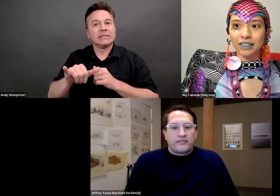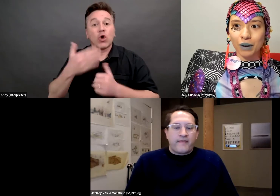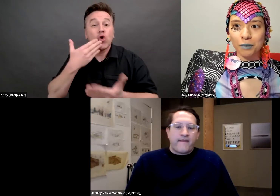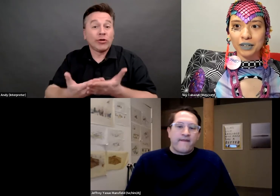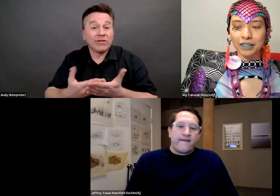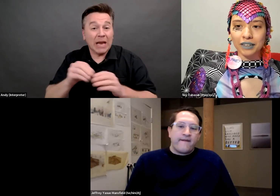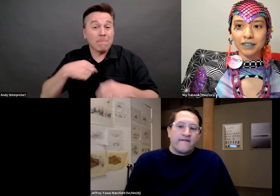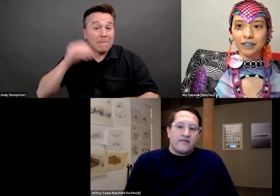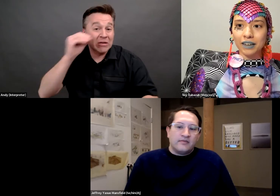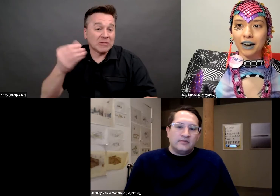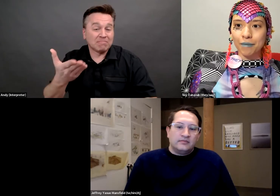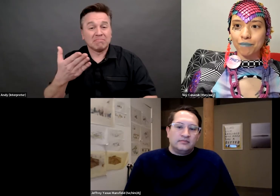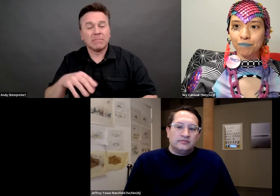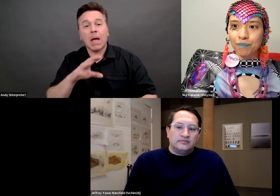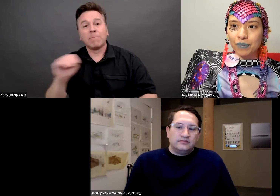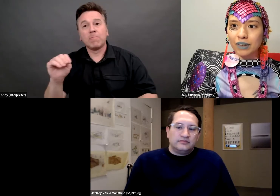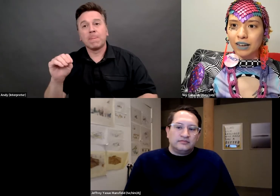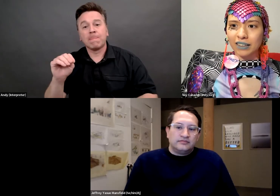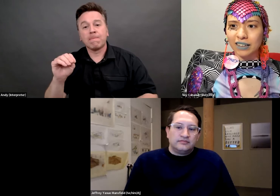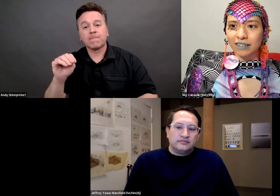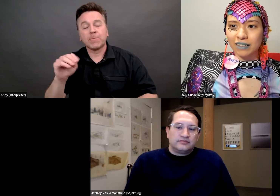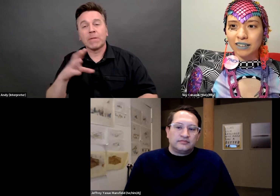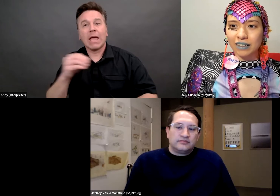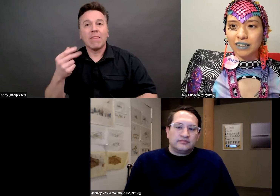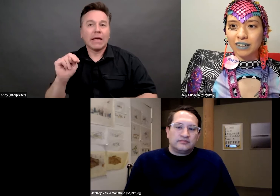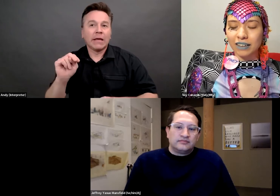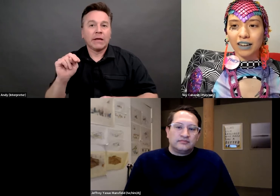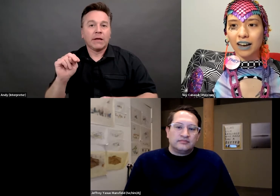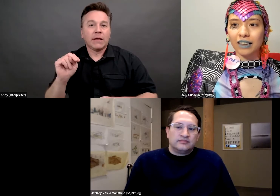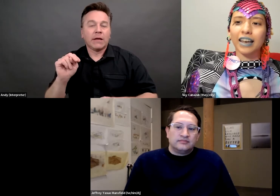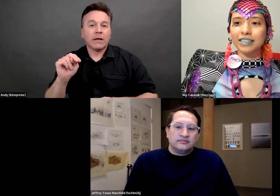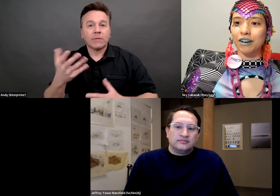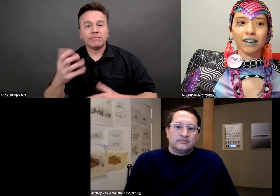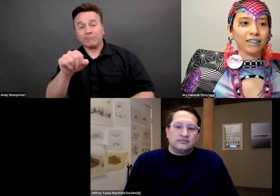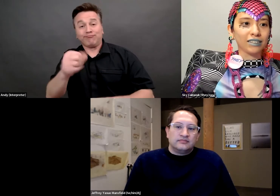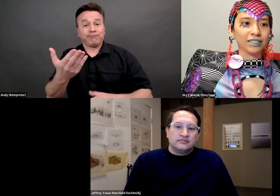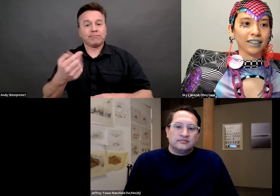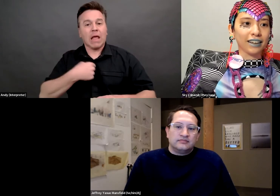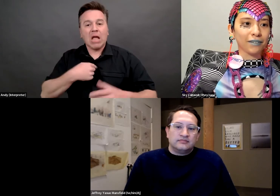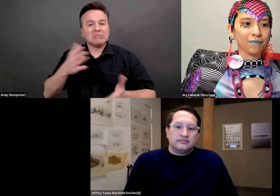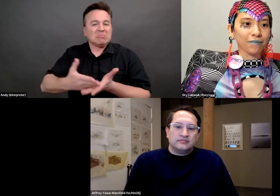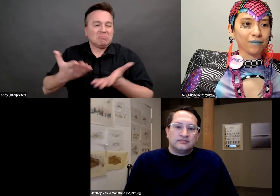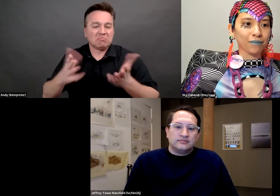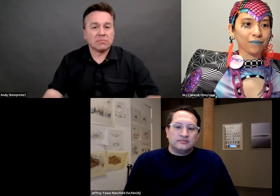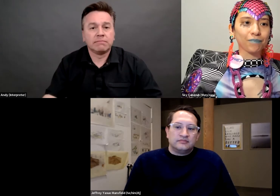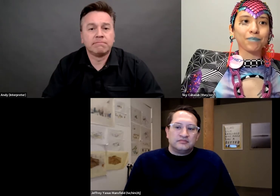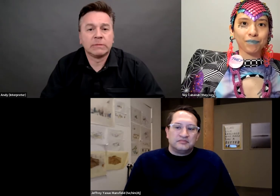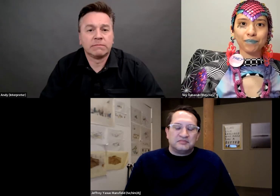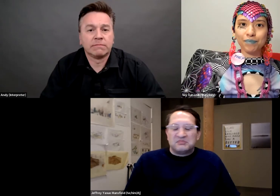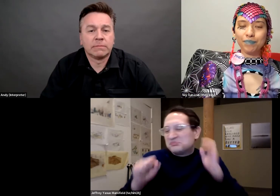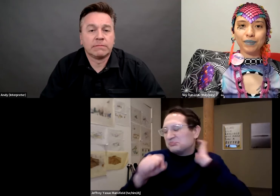good, in my opinion. And then, yeah, so I'll just say that.